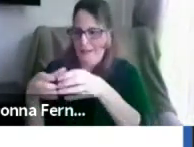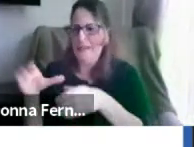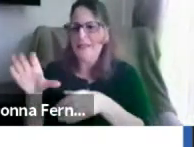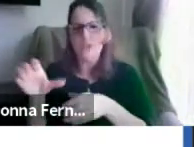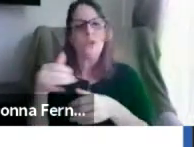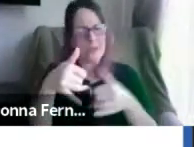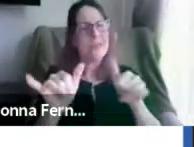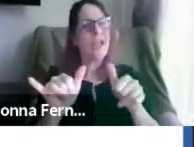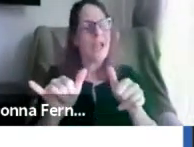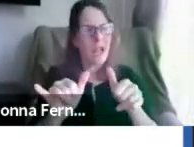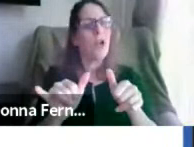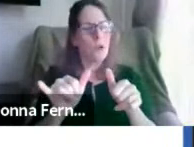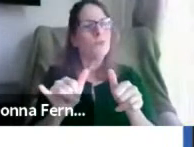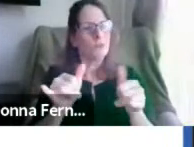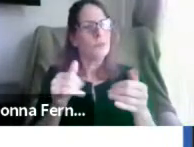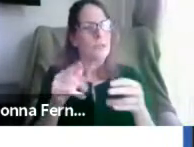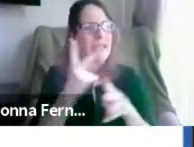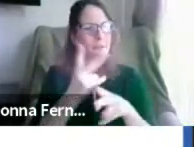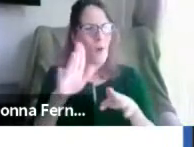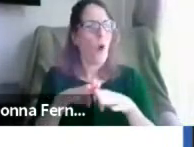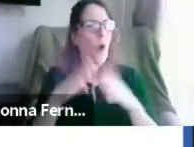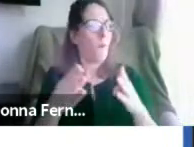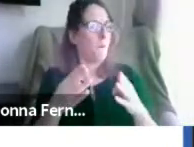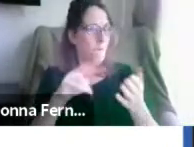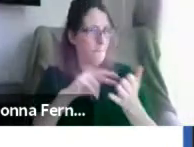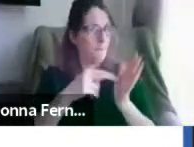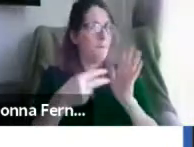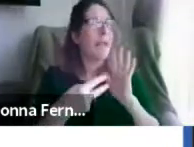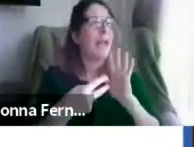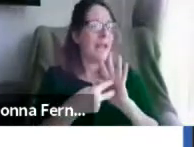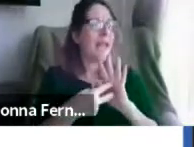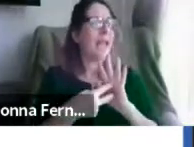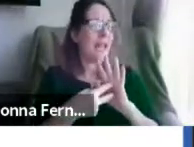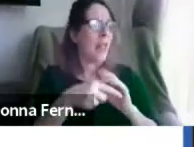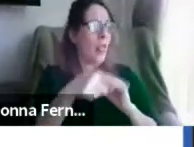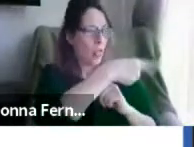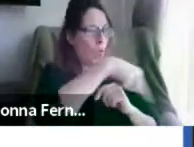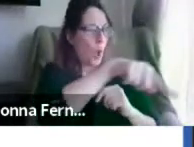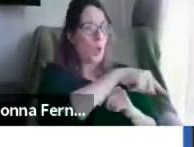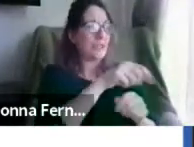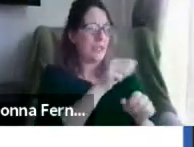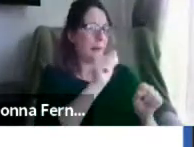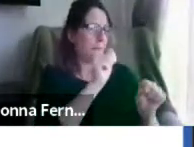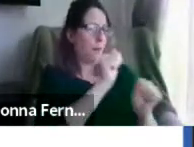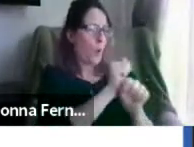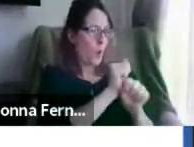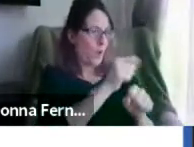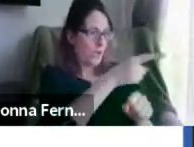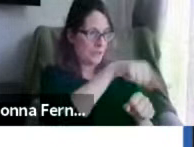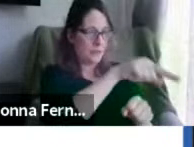as those possibly impacted customers or employees are not on site.